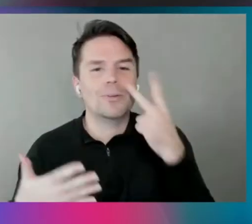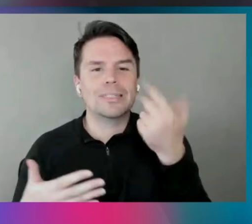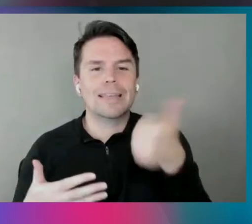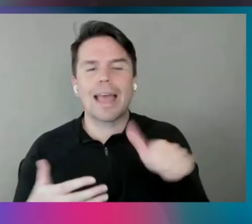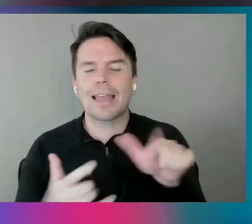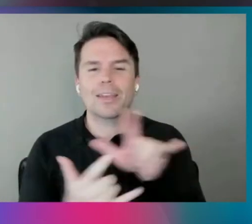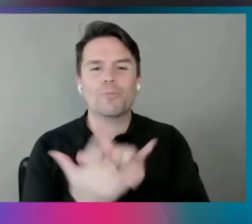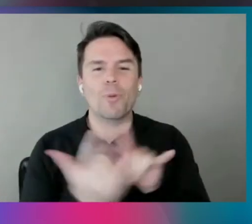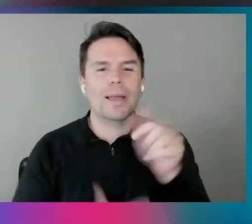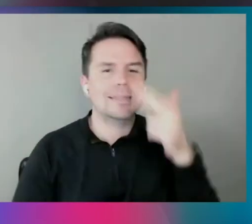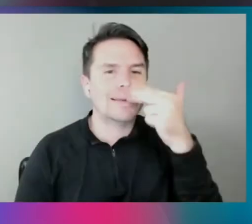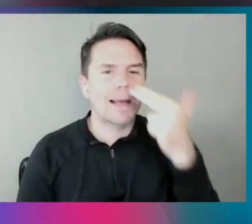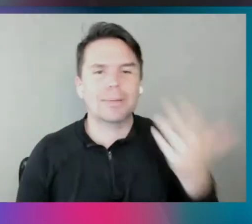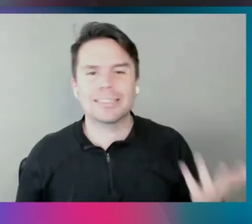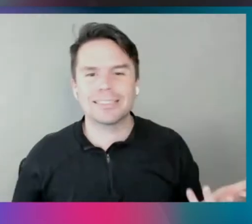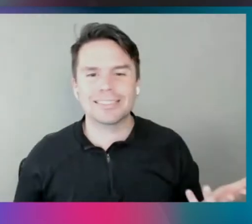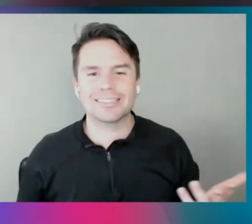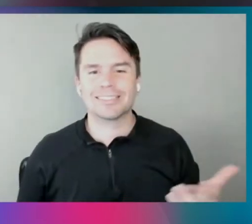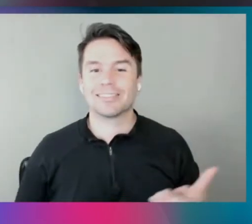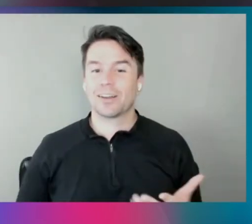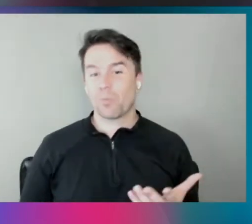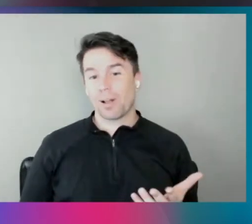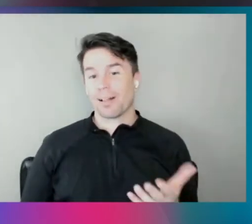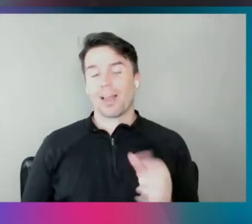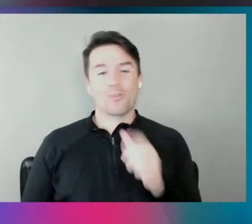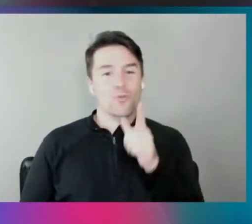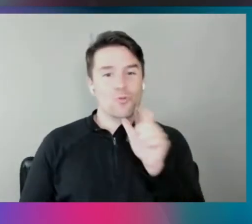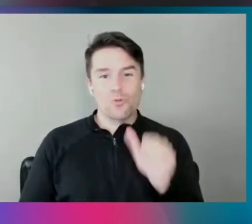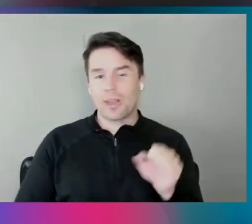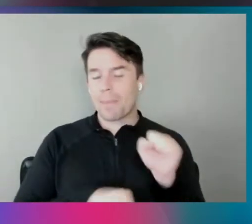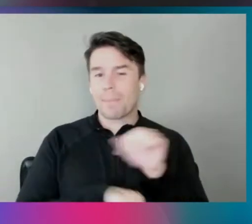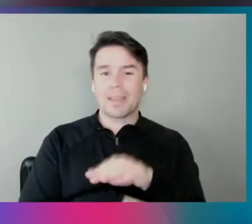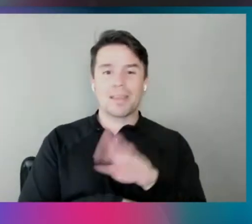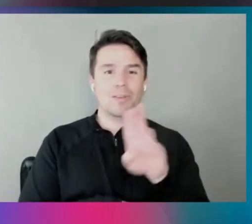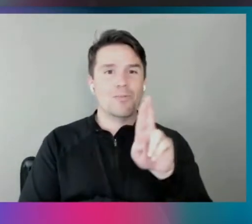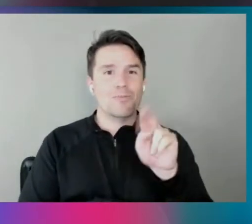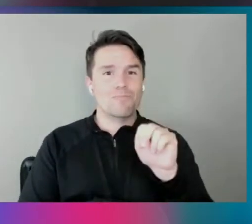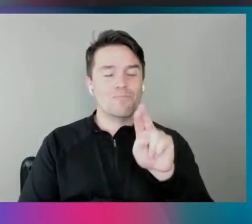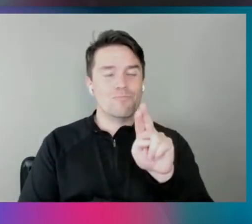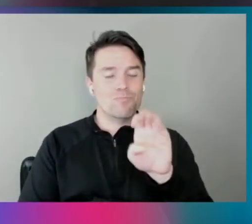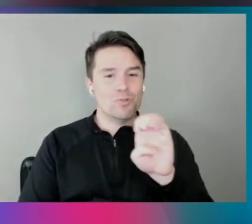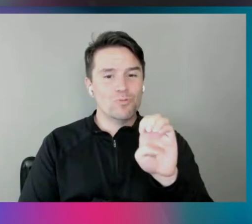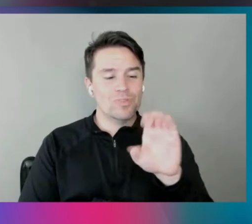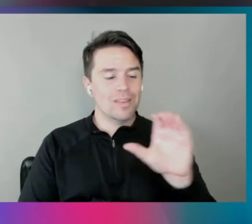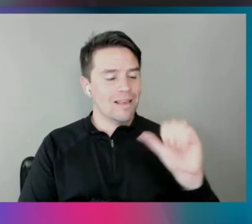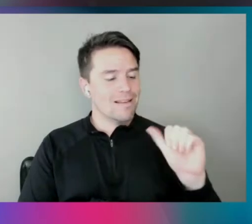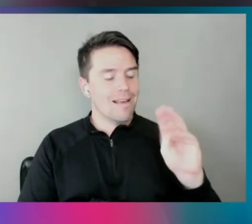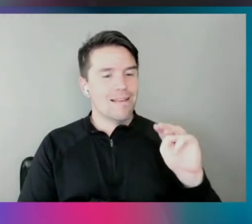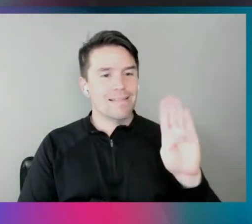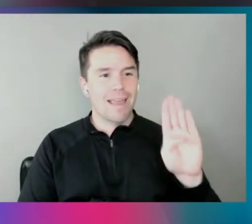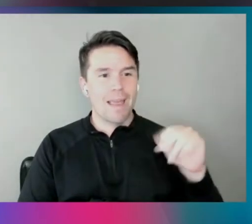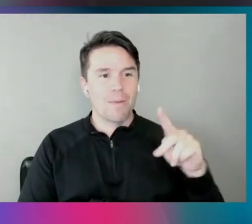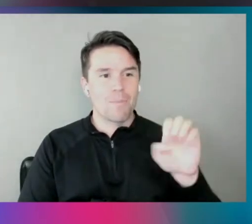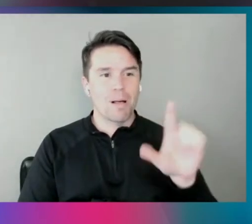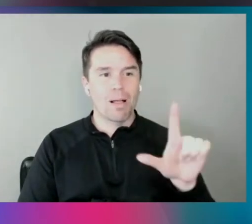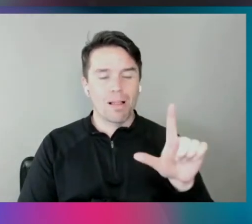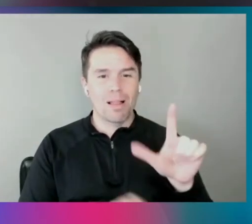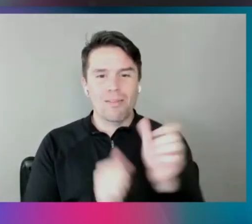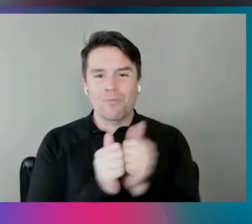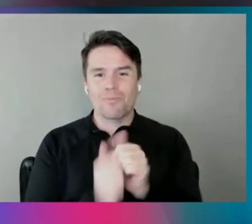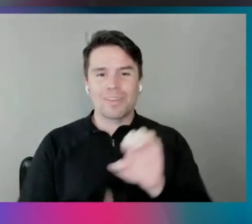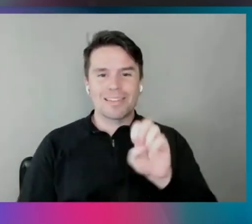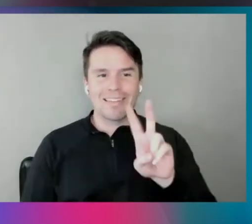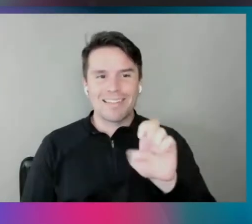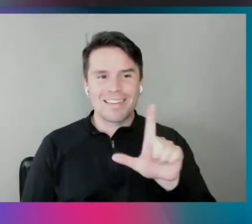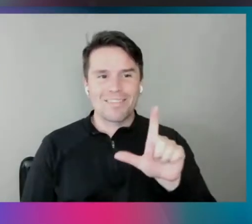get better than Bruce Campbell. Yes. I think. Oh yeah, Evil Dead. Yeah. Some Sam Raimi. So going from there. So what I'm doing